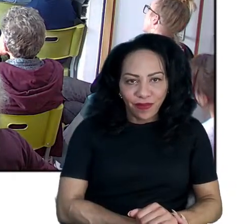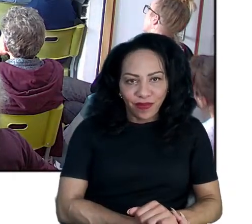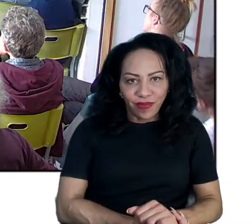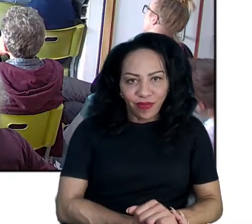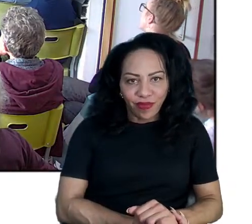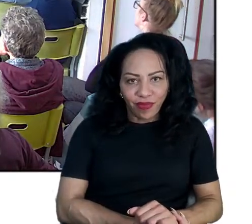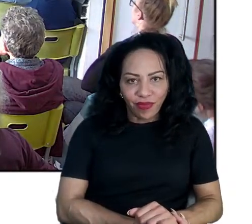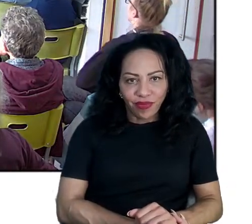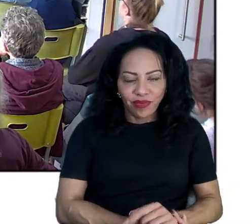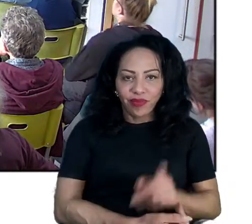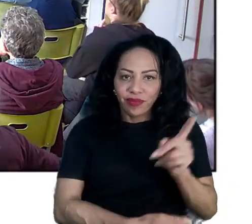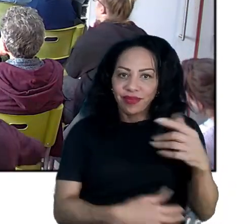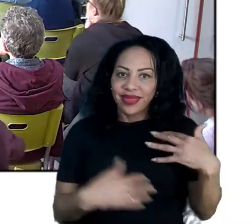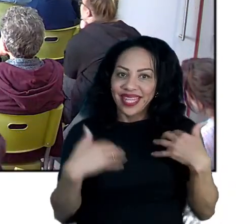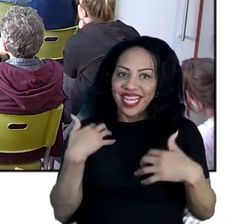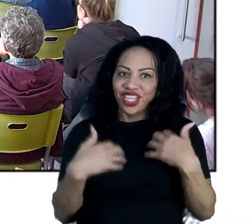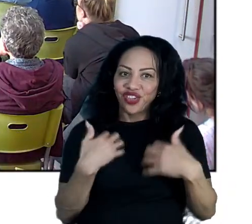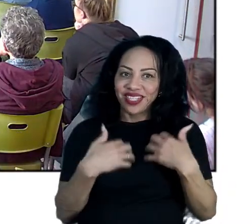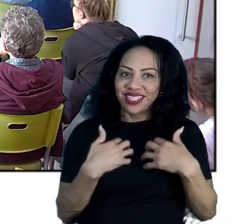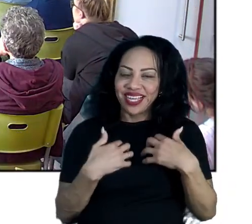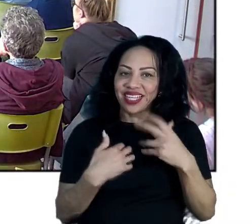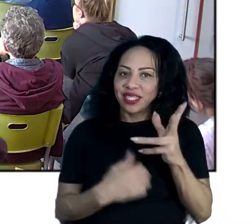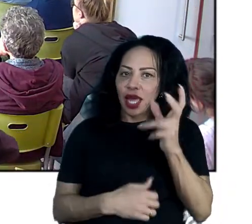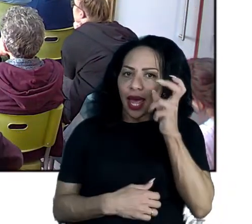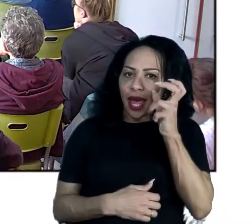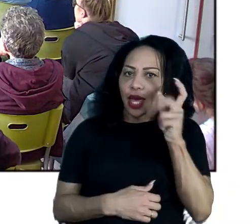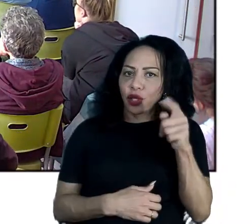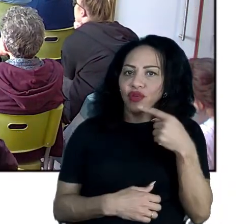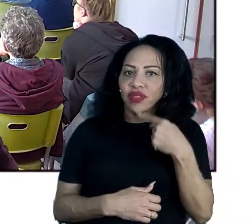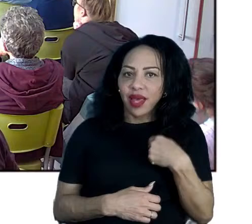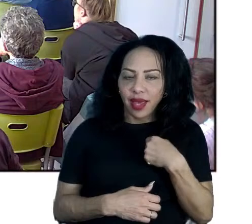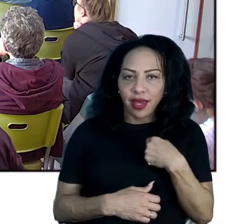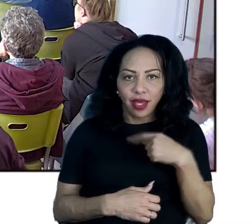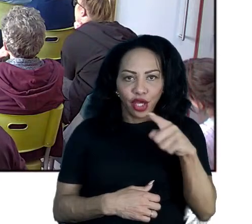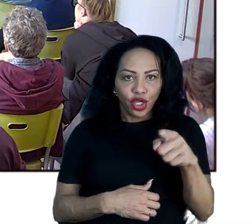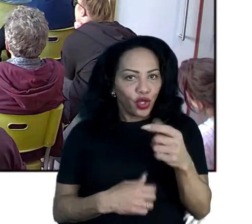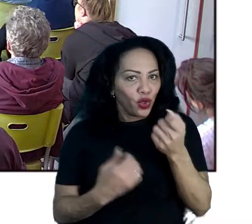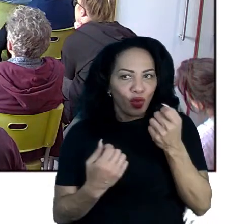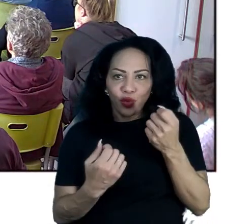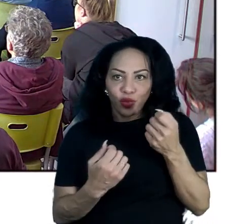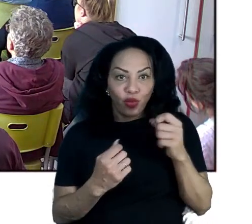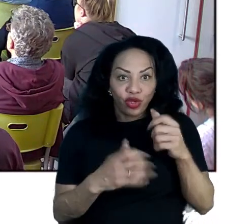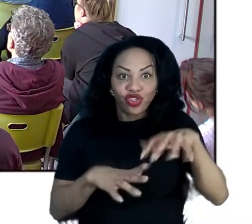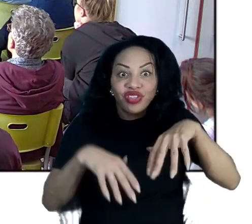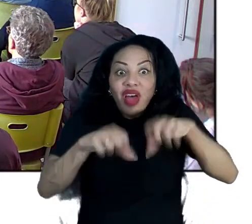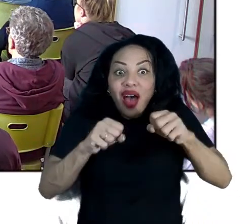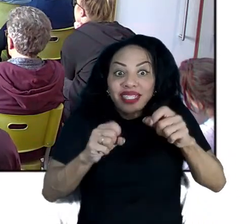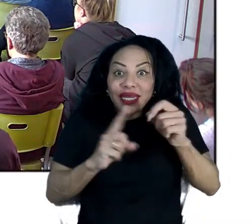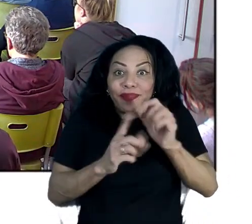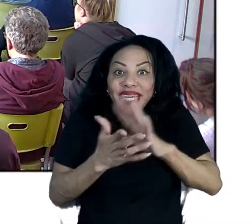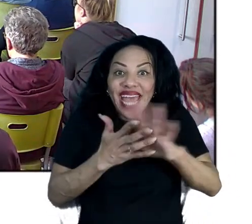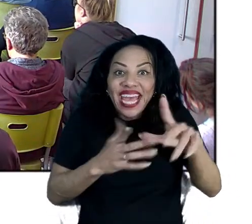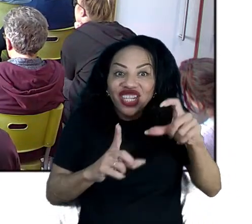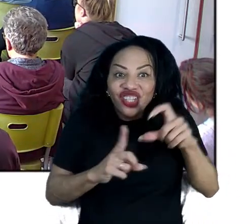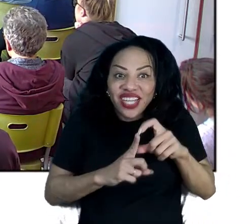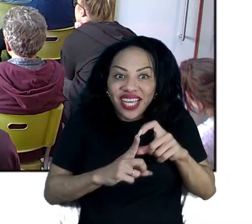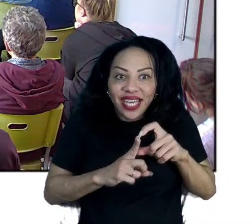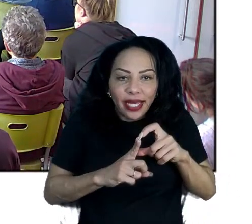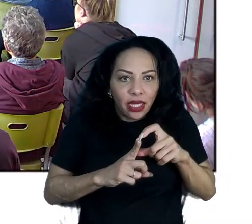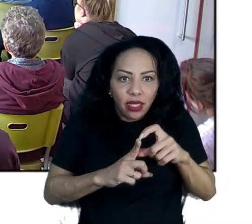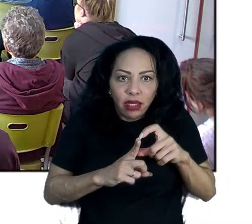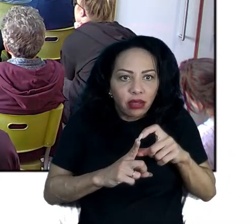Really interesting to hear you say that actually you didn't know the direction this was going to take until you came across the fax machine. I'm really interested to